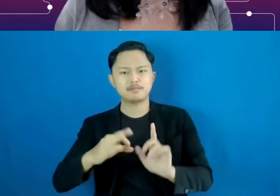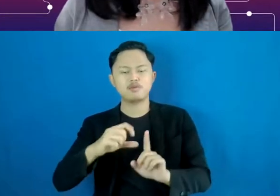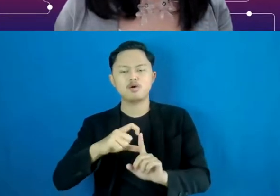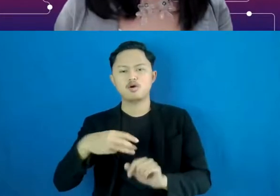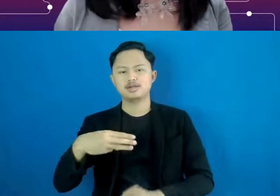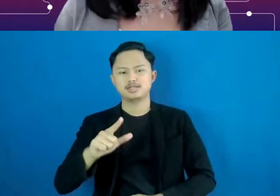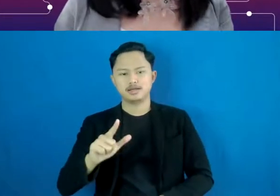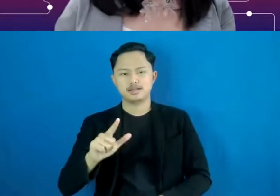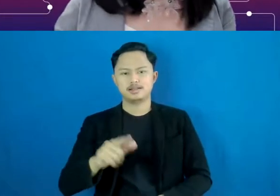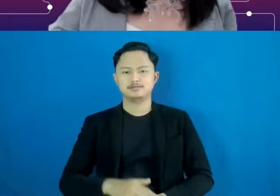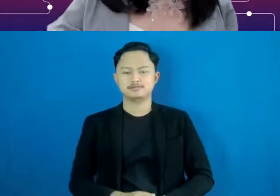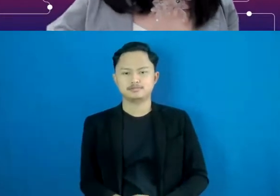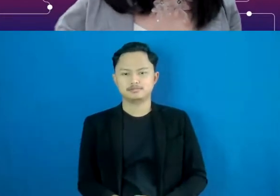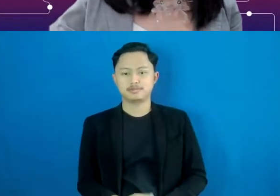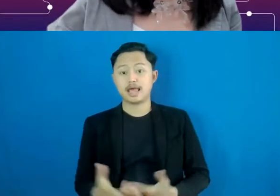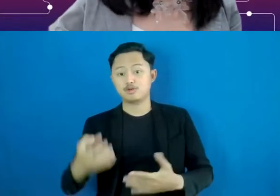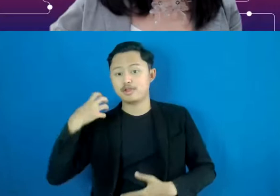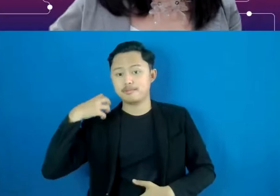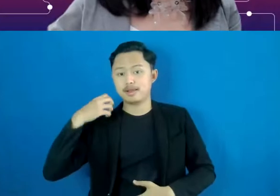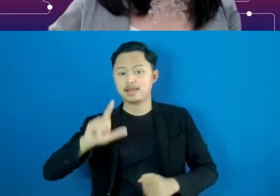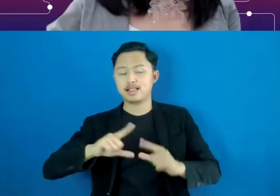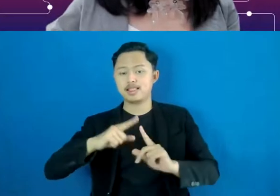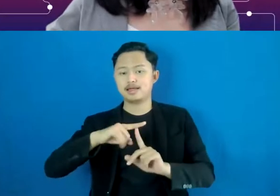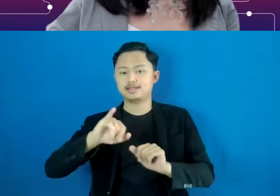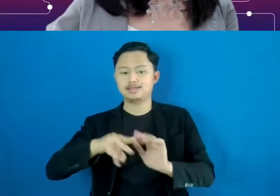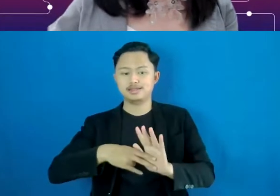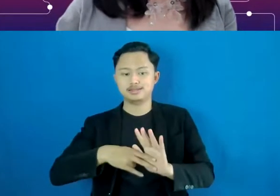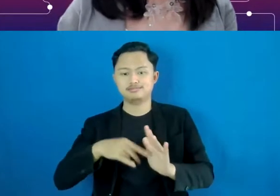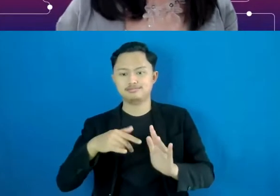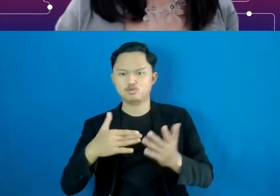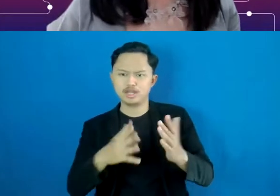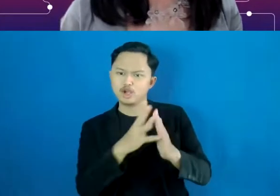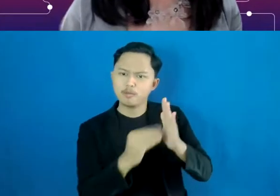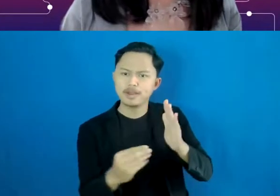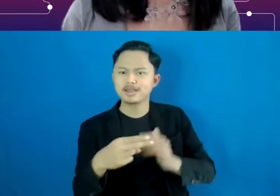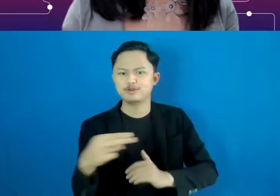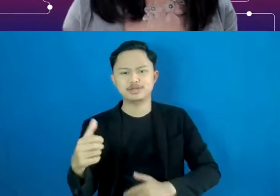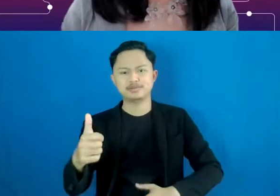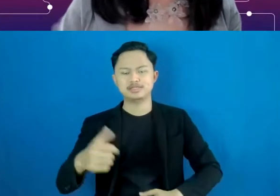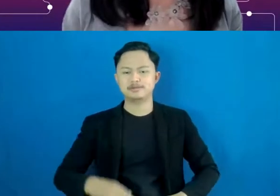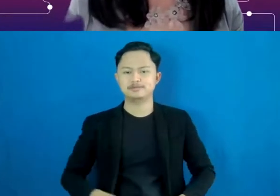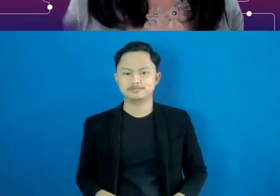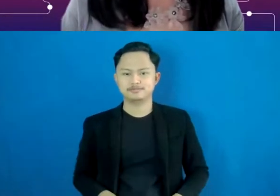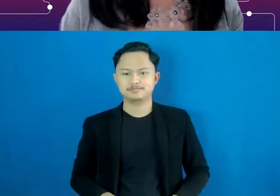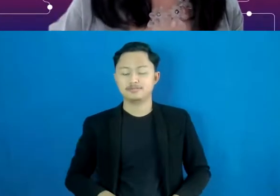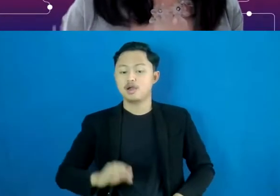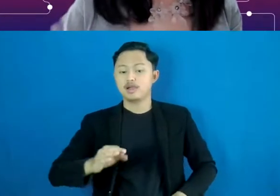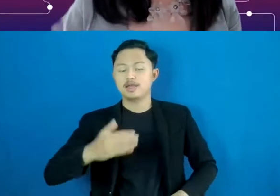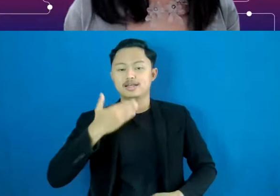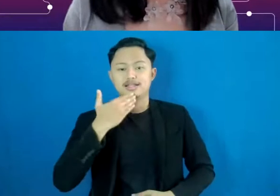in Latin America, we cannot go to that extent in Indonesia, I think. All right. Thank you very much, Mr. Prati,